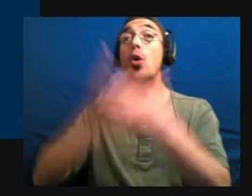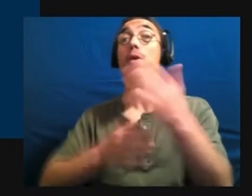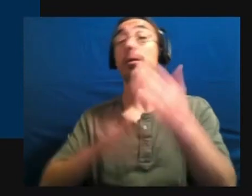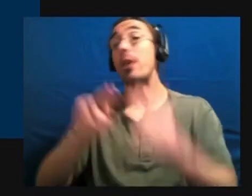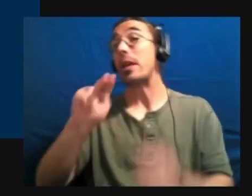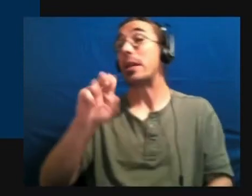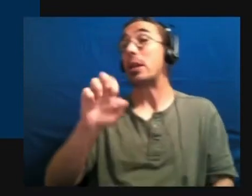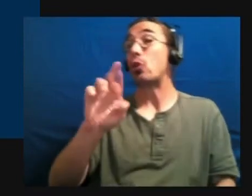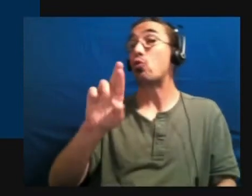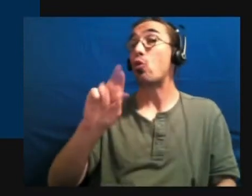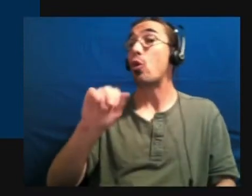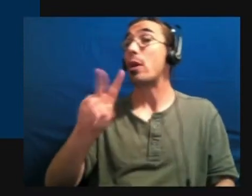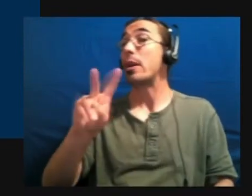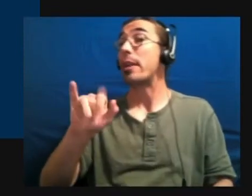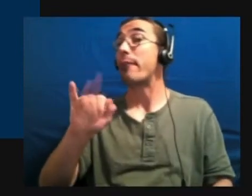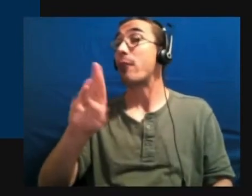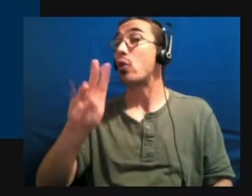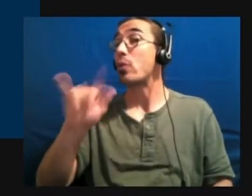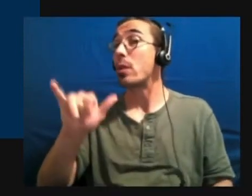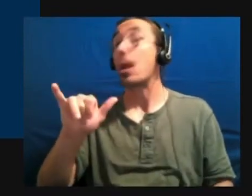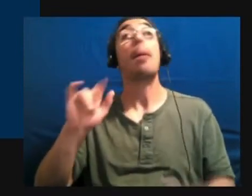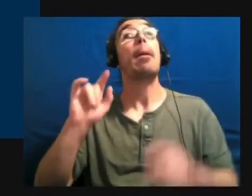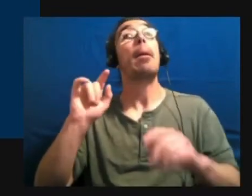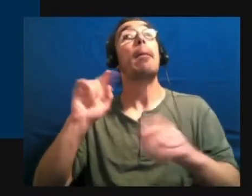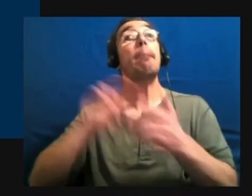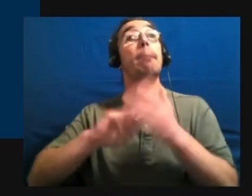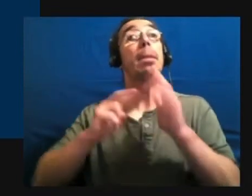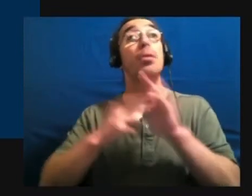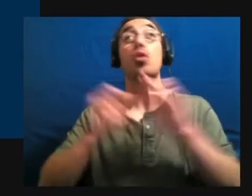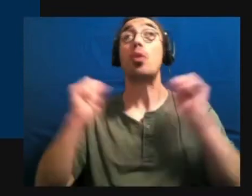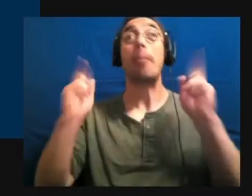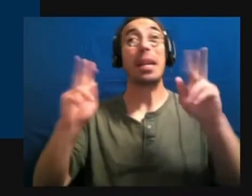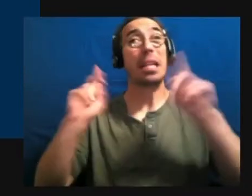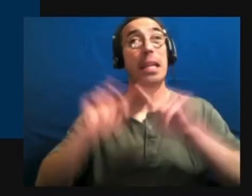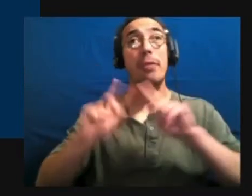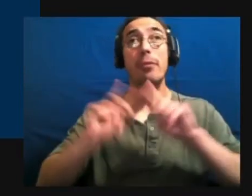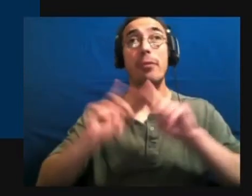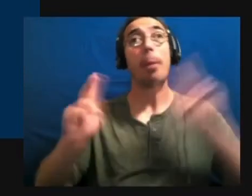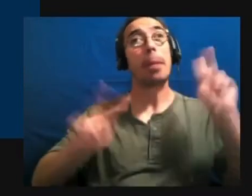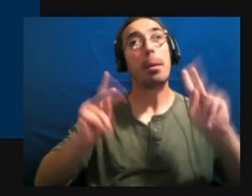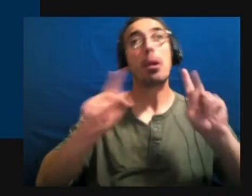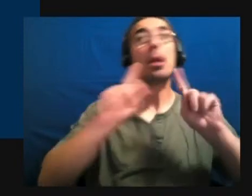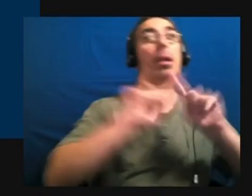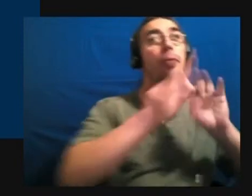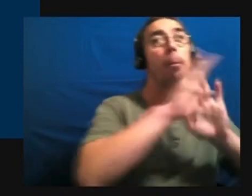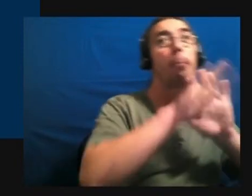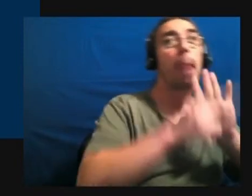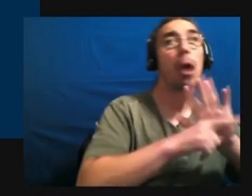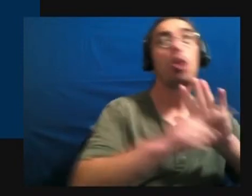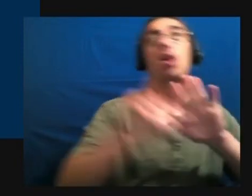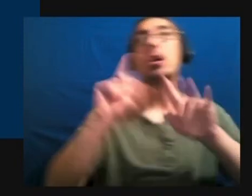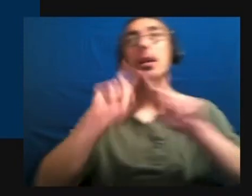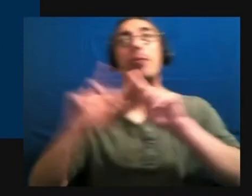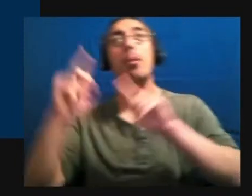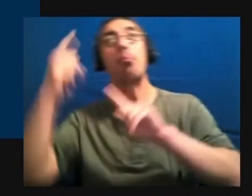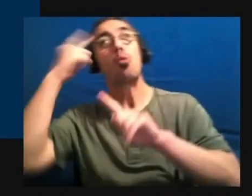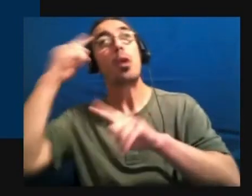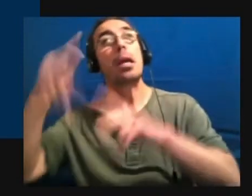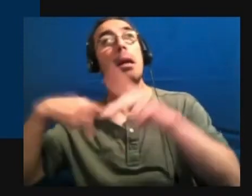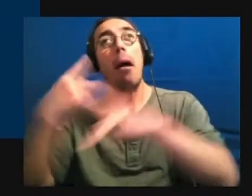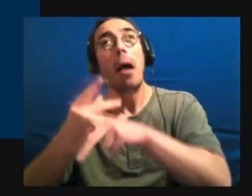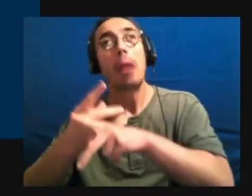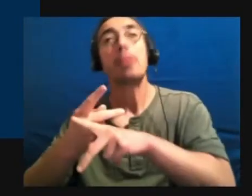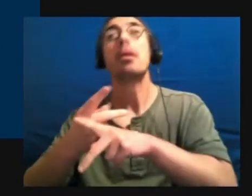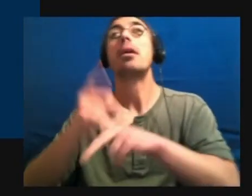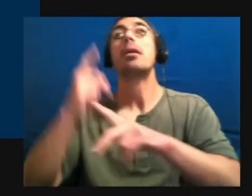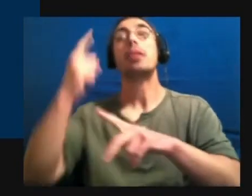is the diversity, is that we have so many different people from different backgrounds with different brain types, with different strengths and